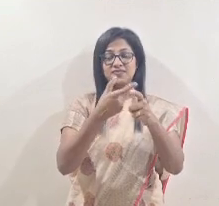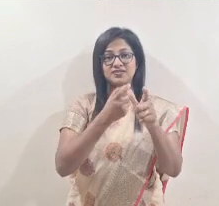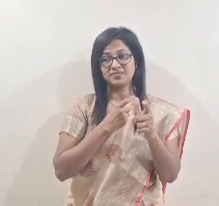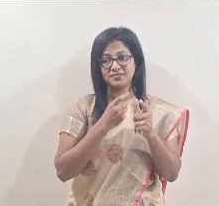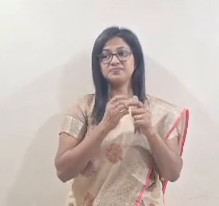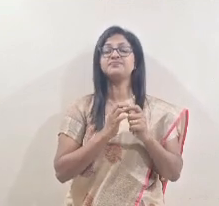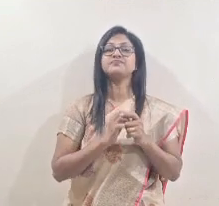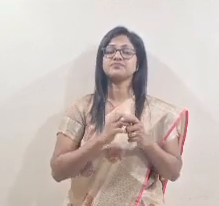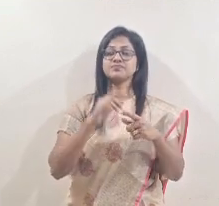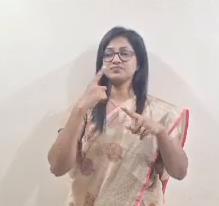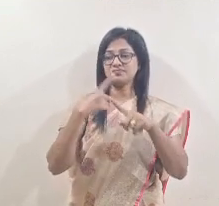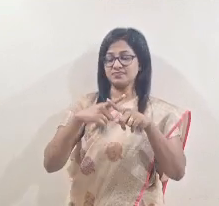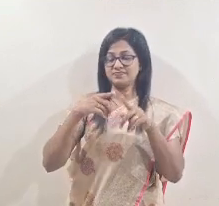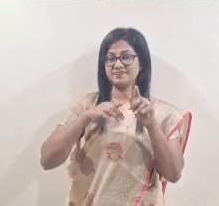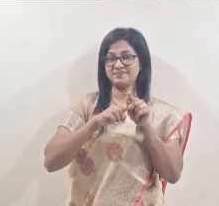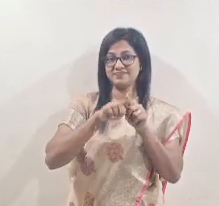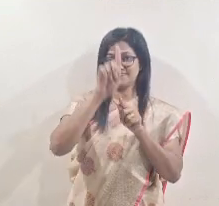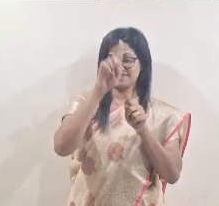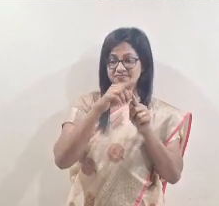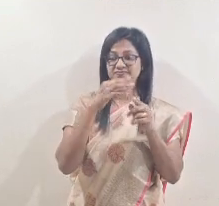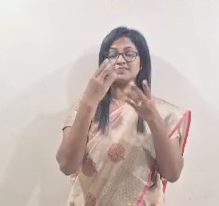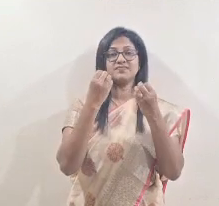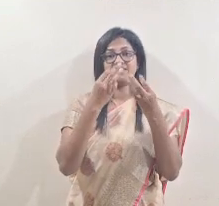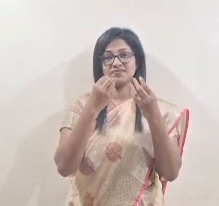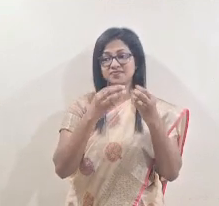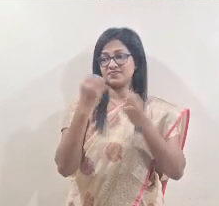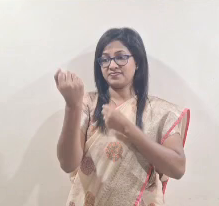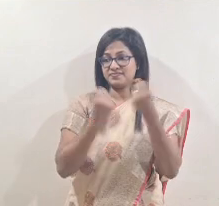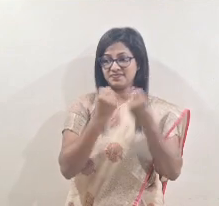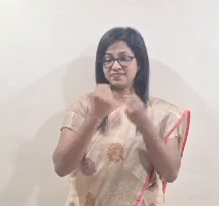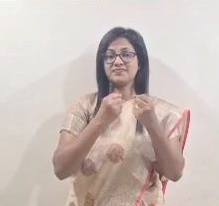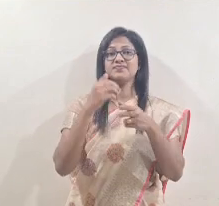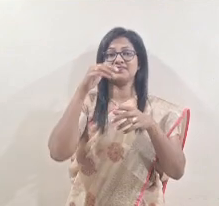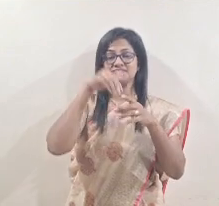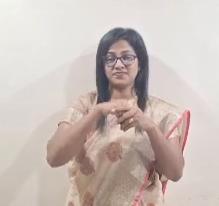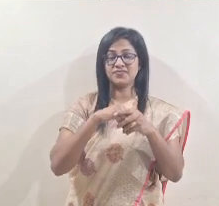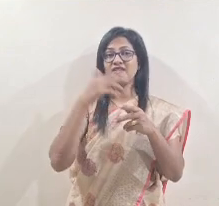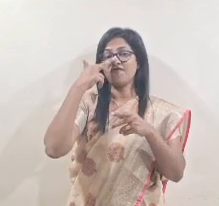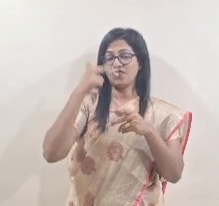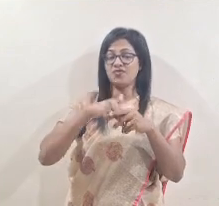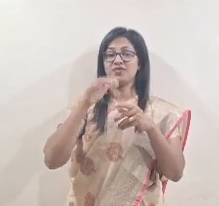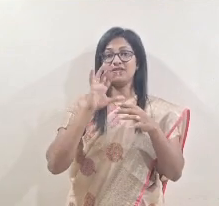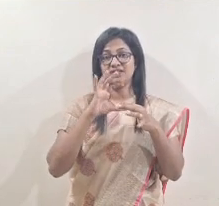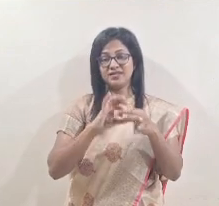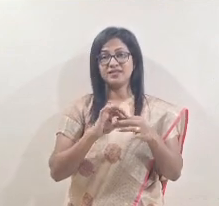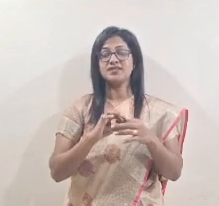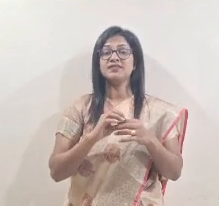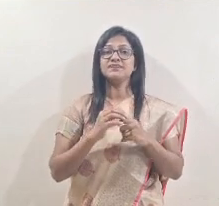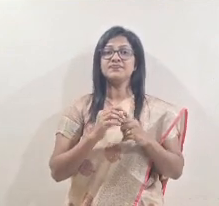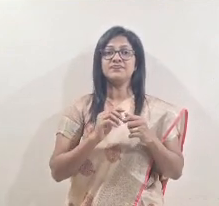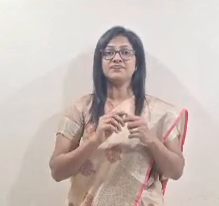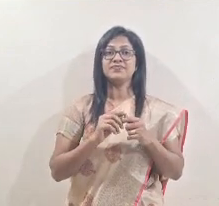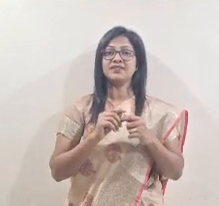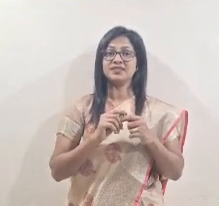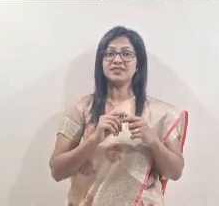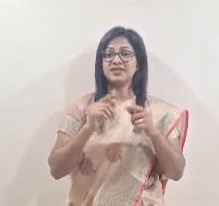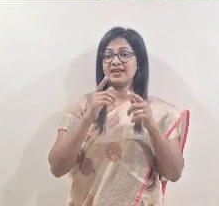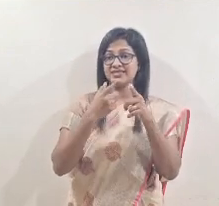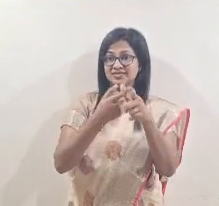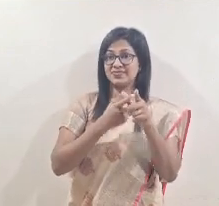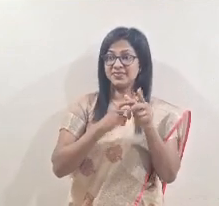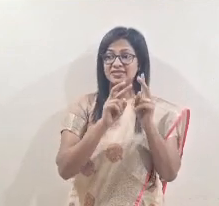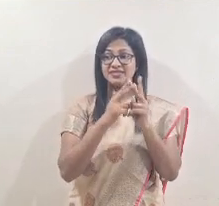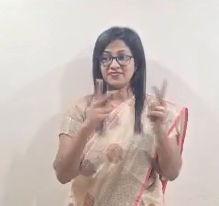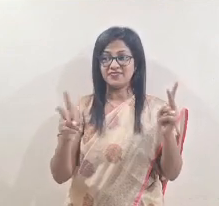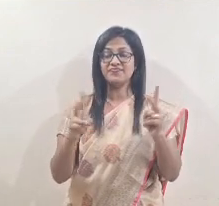the x-axis is the number of vehicles based on the categories of fuels. And for each speed